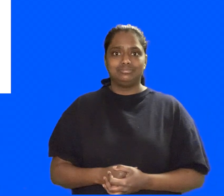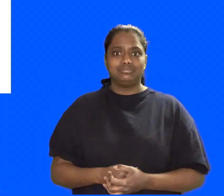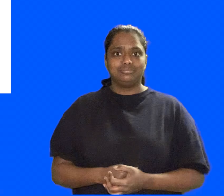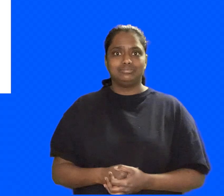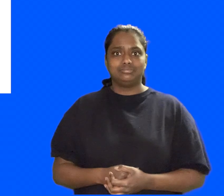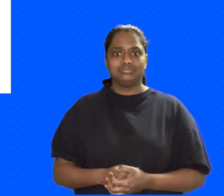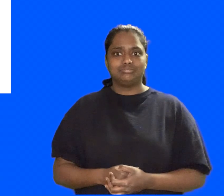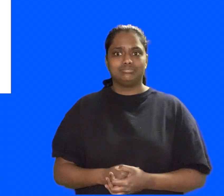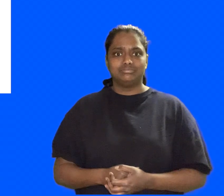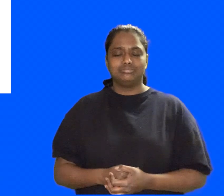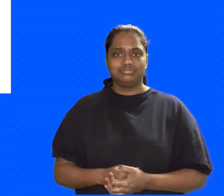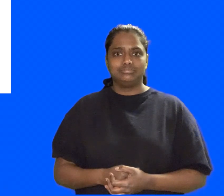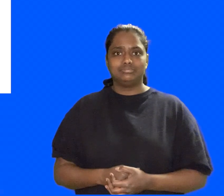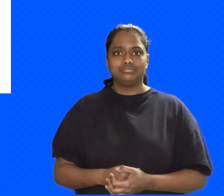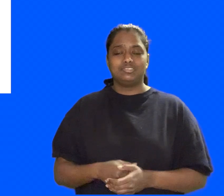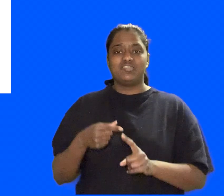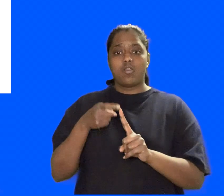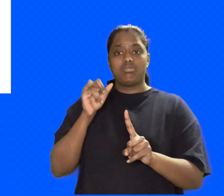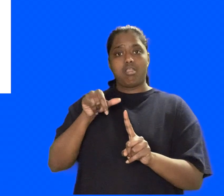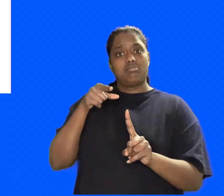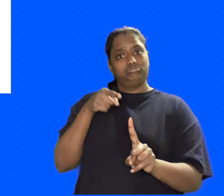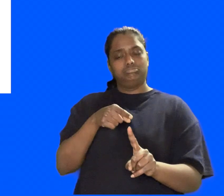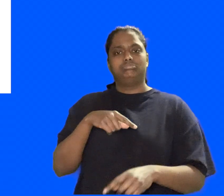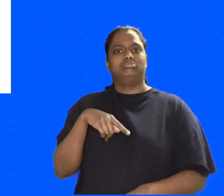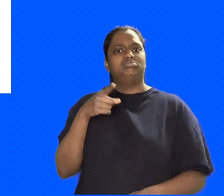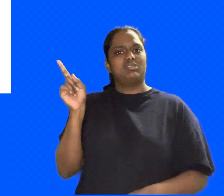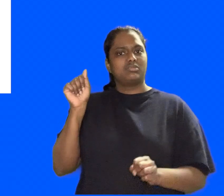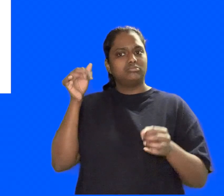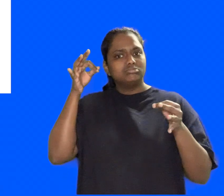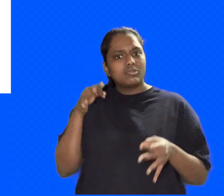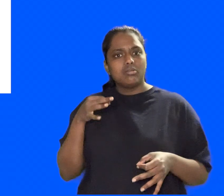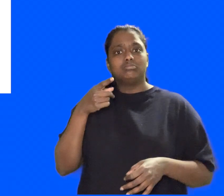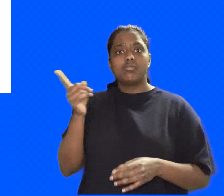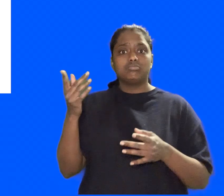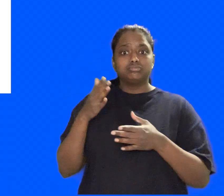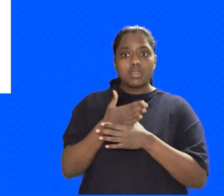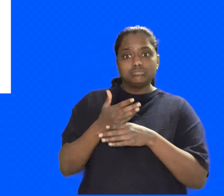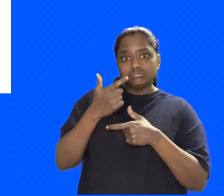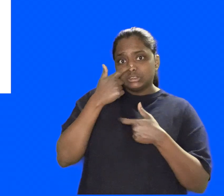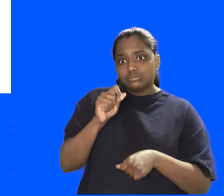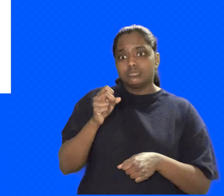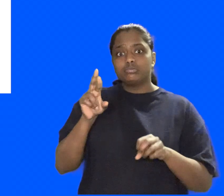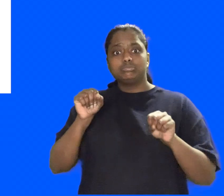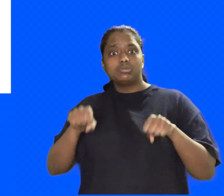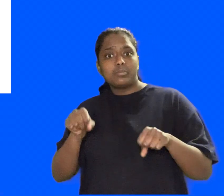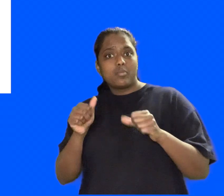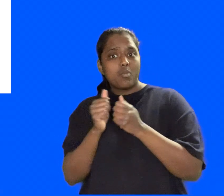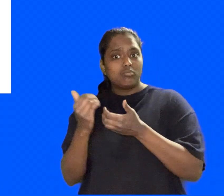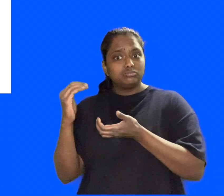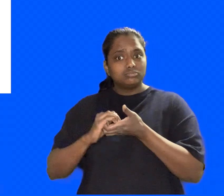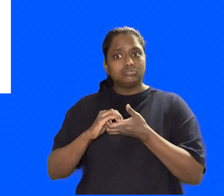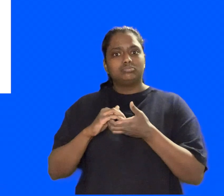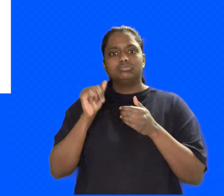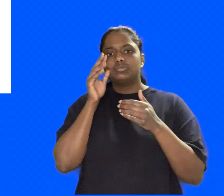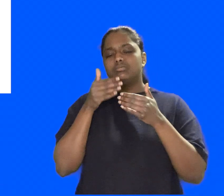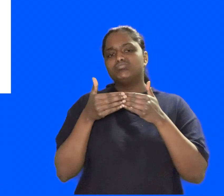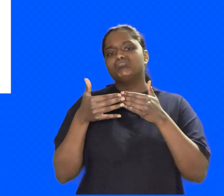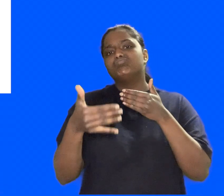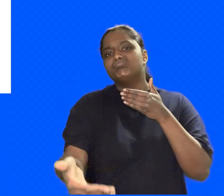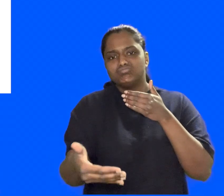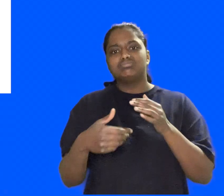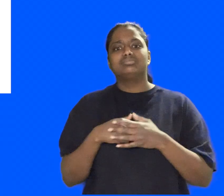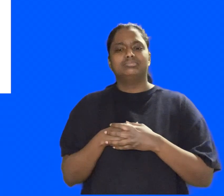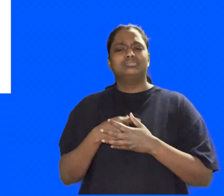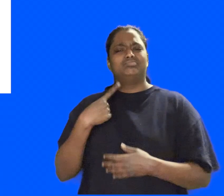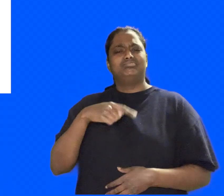Users can now feel confident reaching out to artists as other artists have self-selected what they want others to talk to them about. From there, they